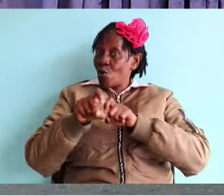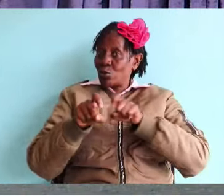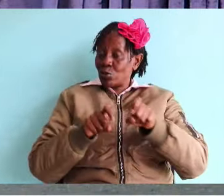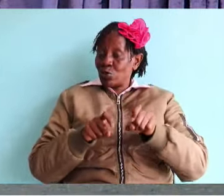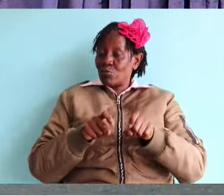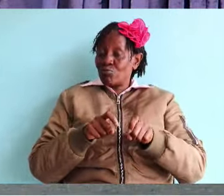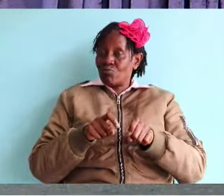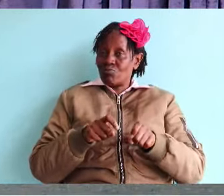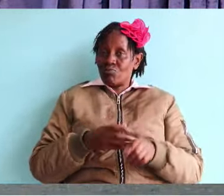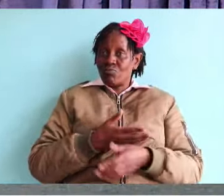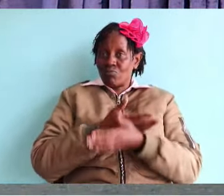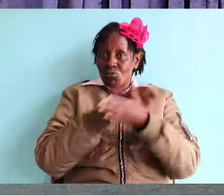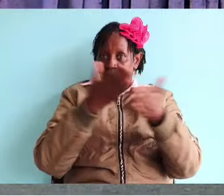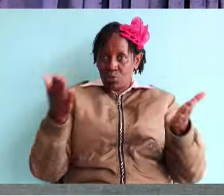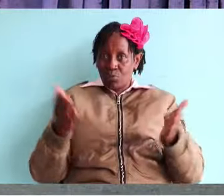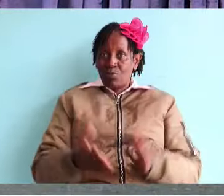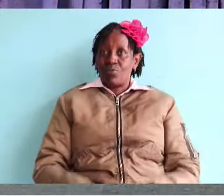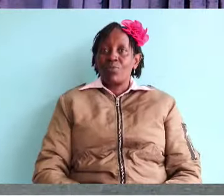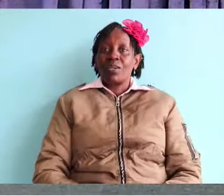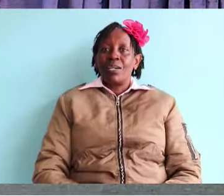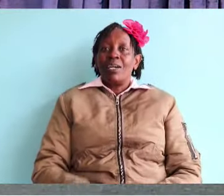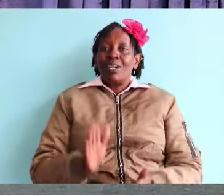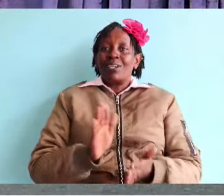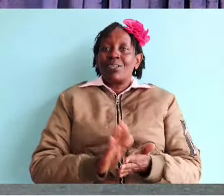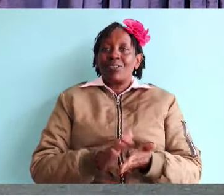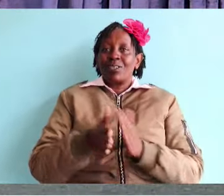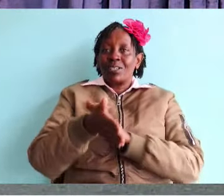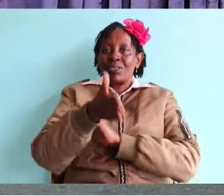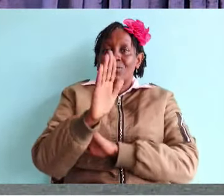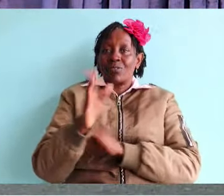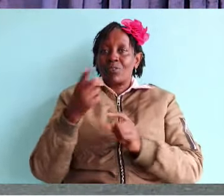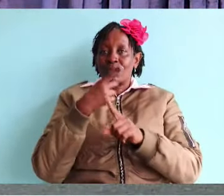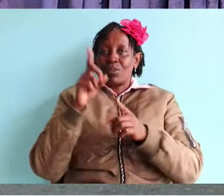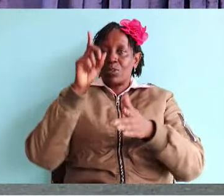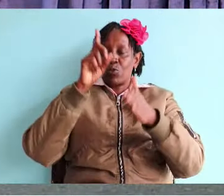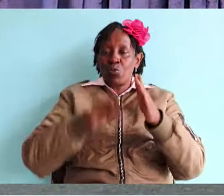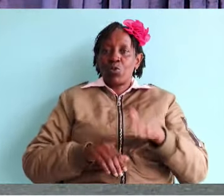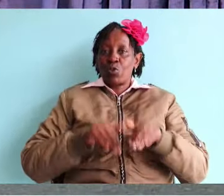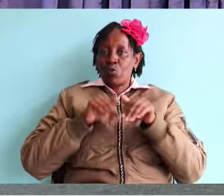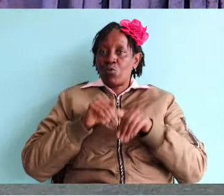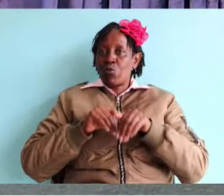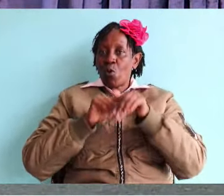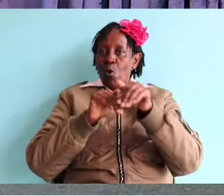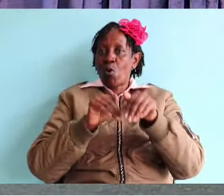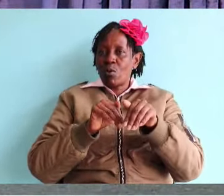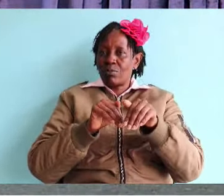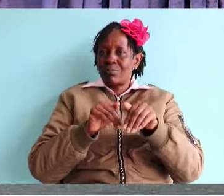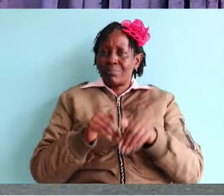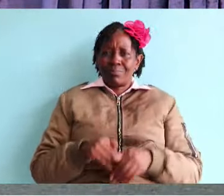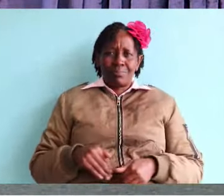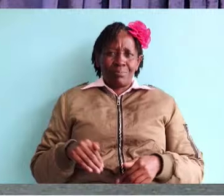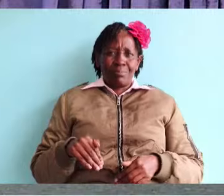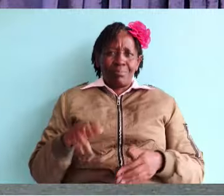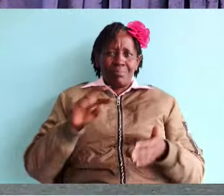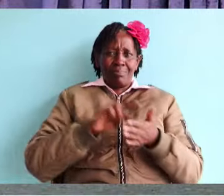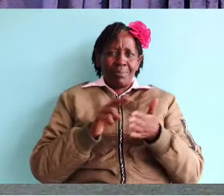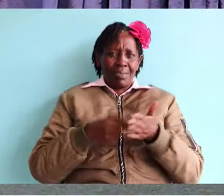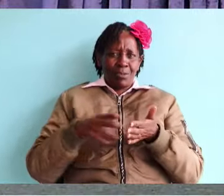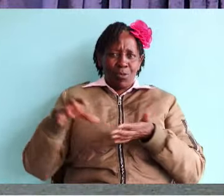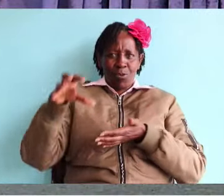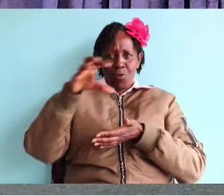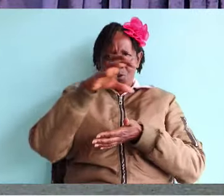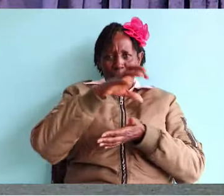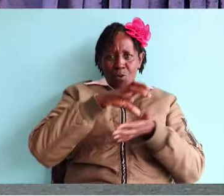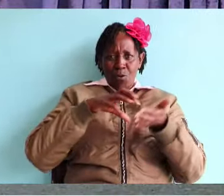exciting, now giving the glory to God. But what follows after that is actually a contradiction. And he said, I do